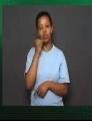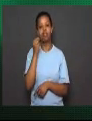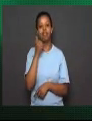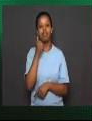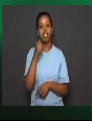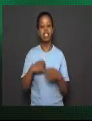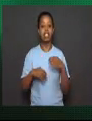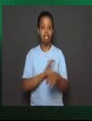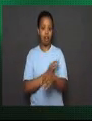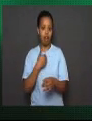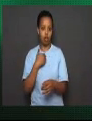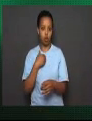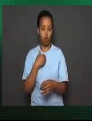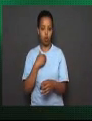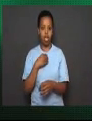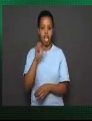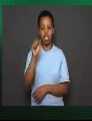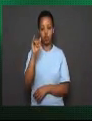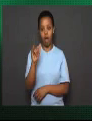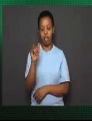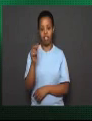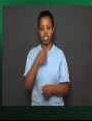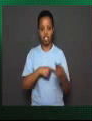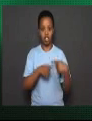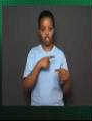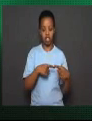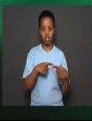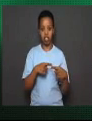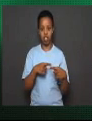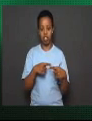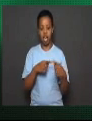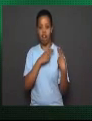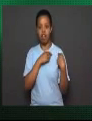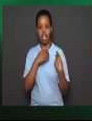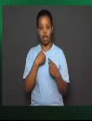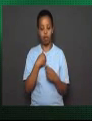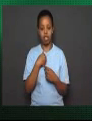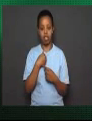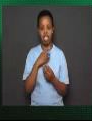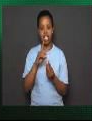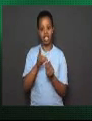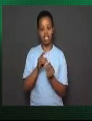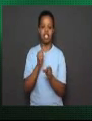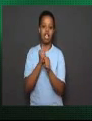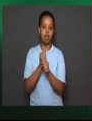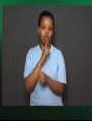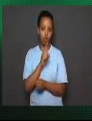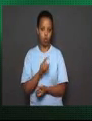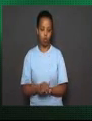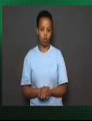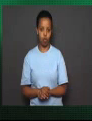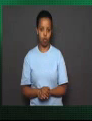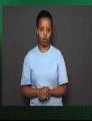The SRY gene is responsible for the formation of the testes.